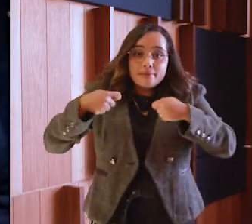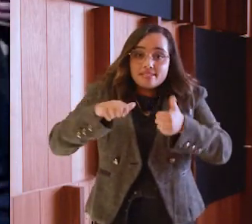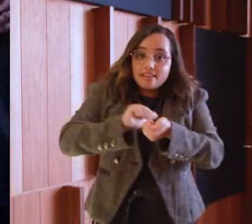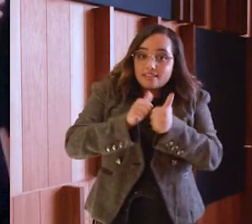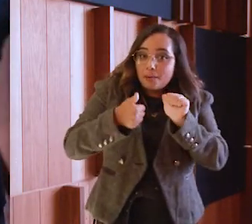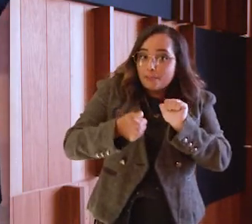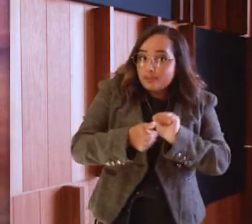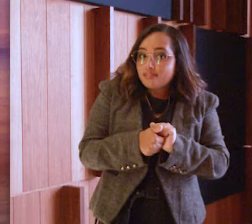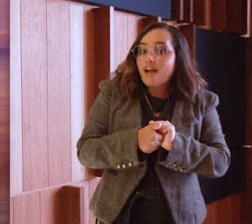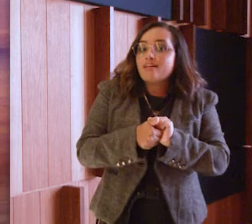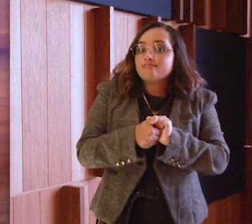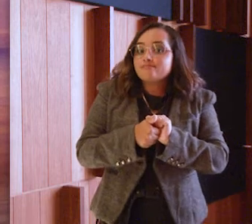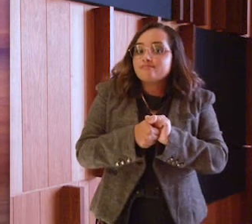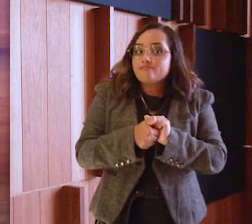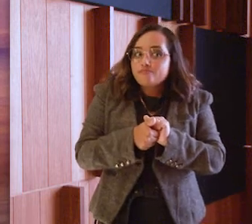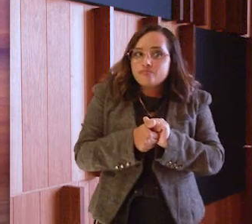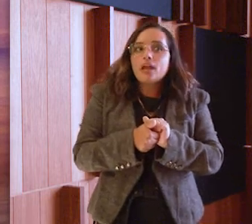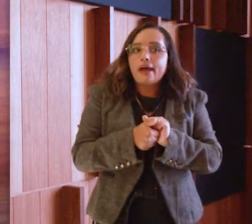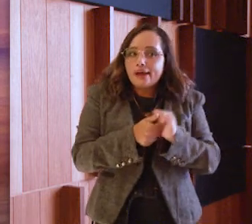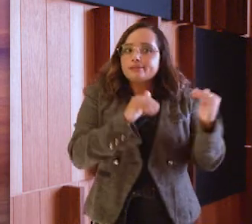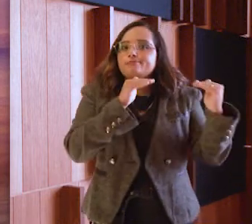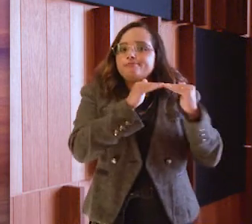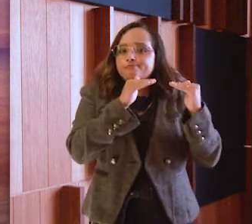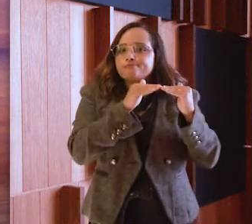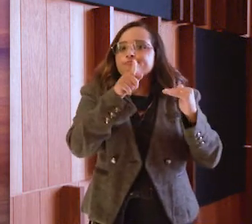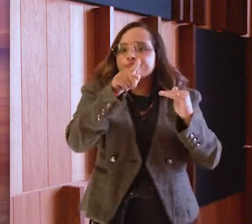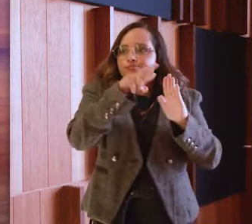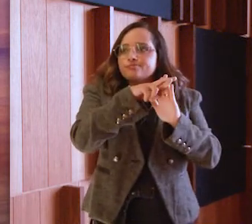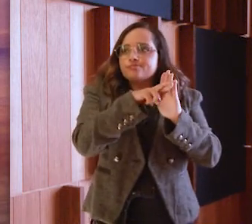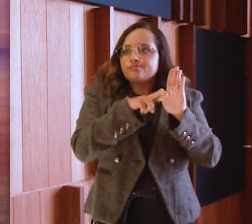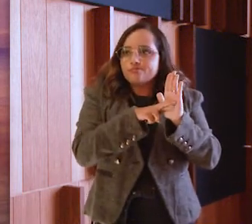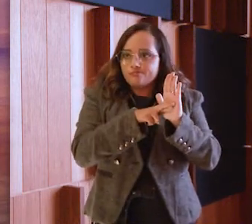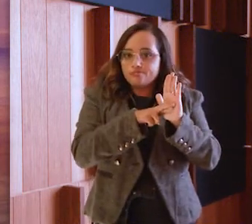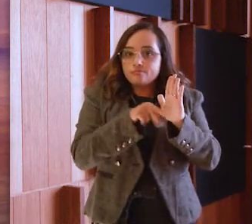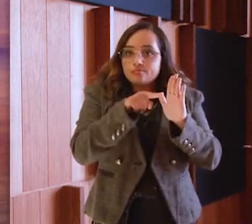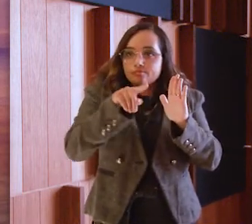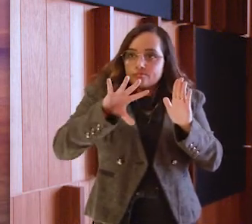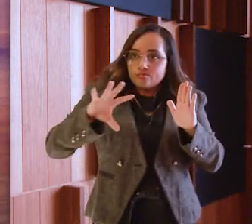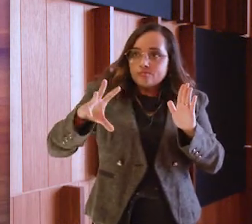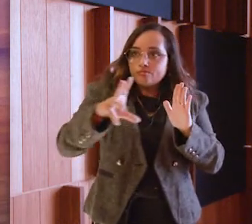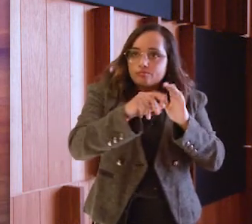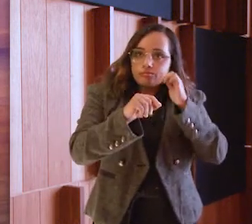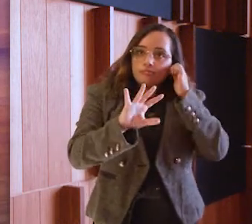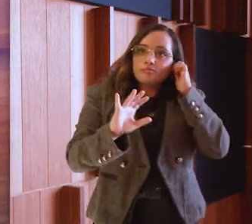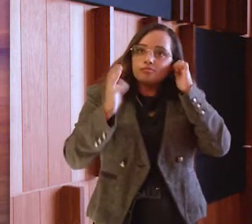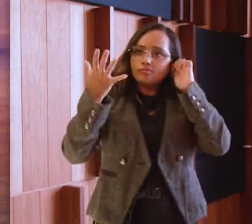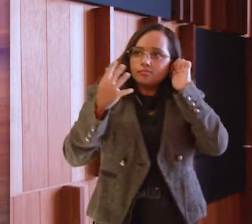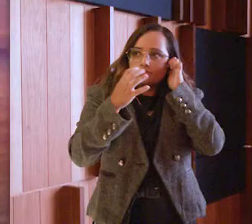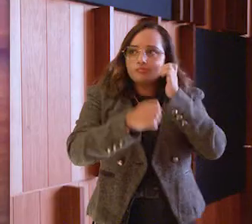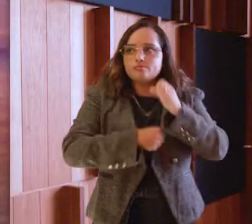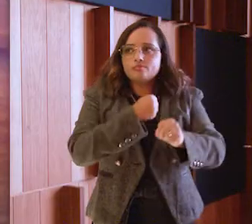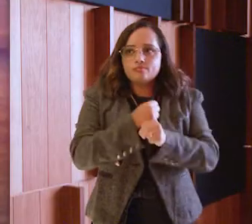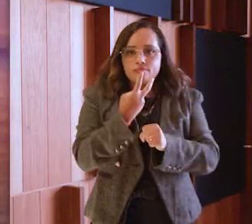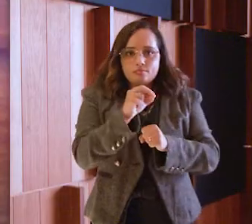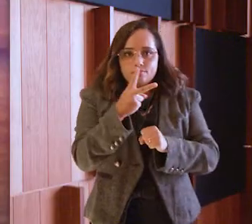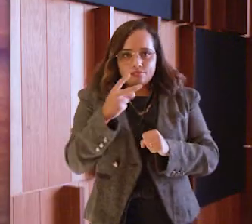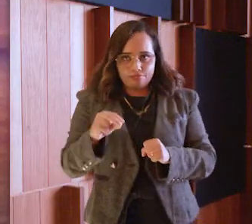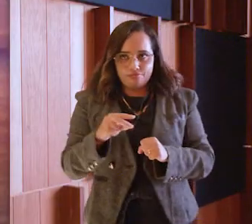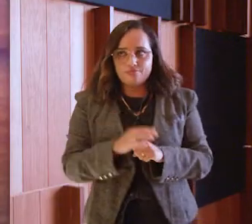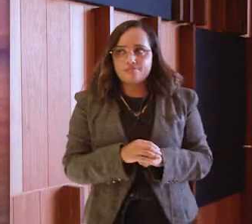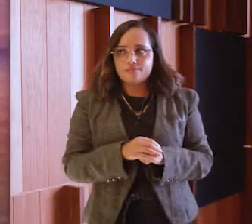income inclusion rule will be applicable in 2024. The undertax profit rule, which is